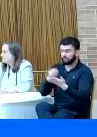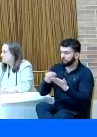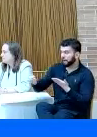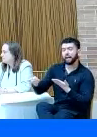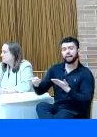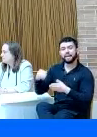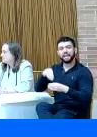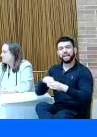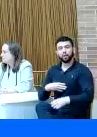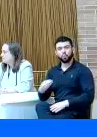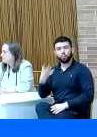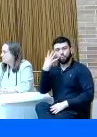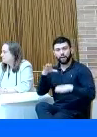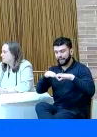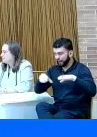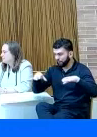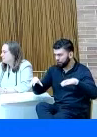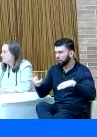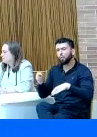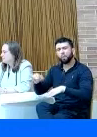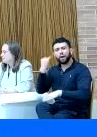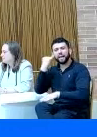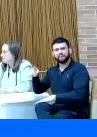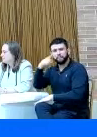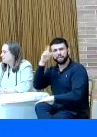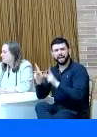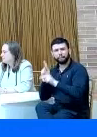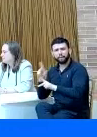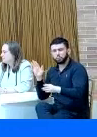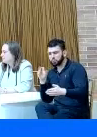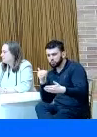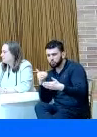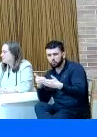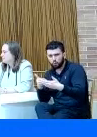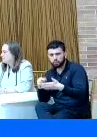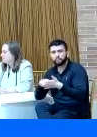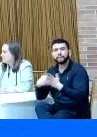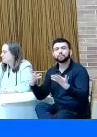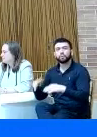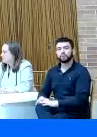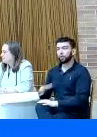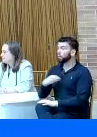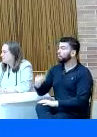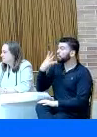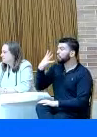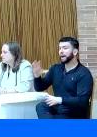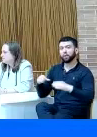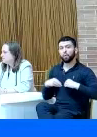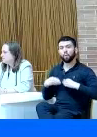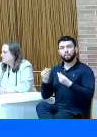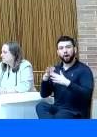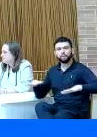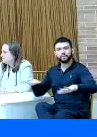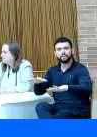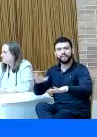African Americans in or near such neighborhoods would cause the value of white-owned properties to